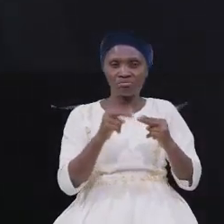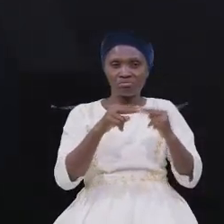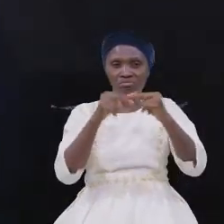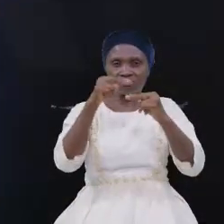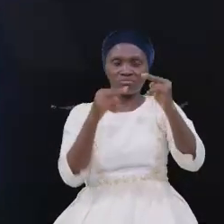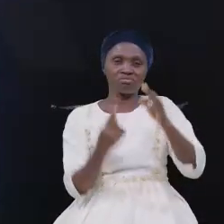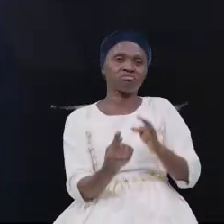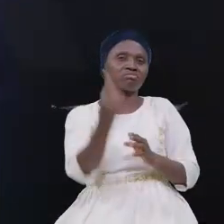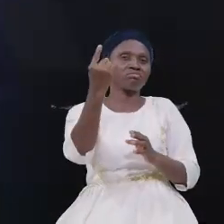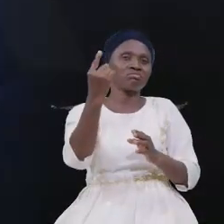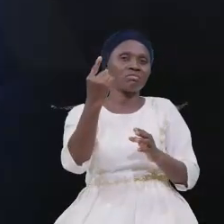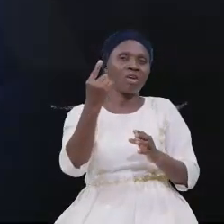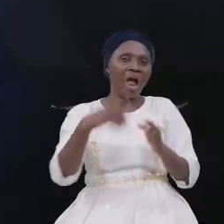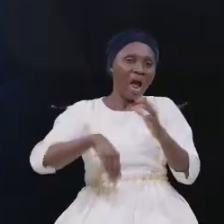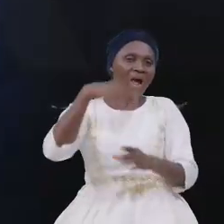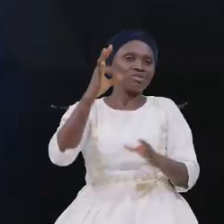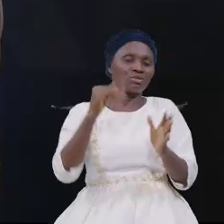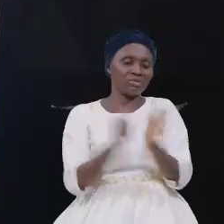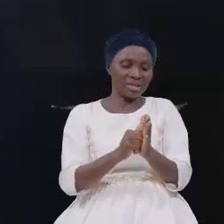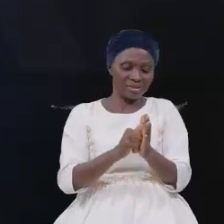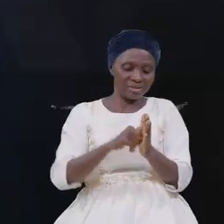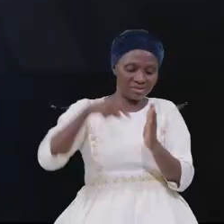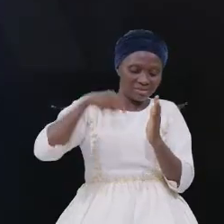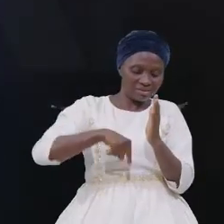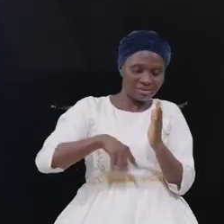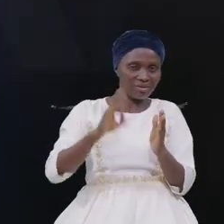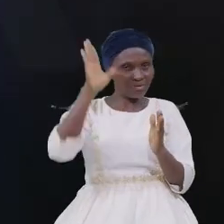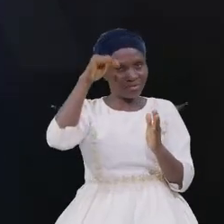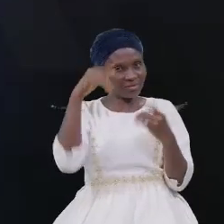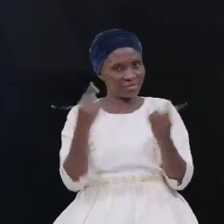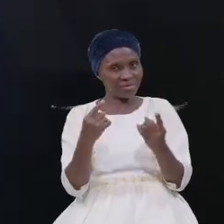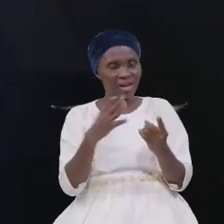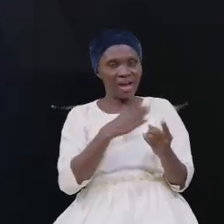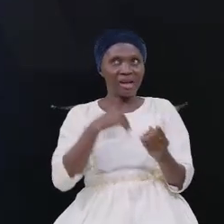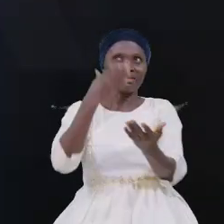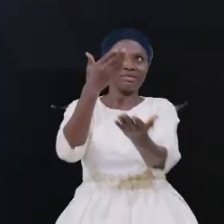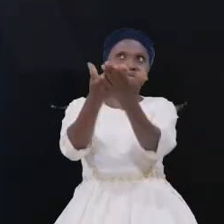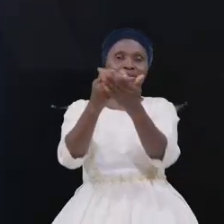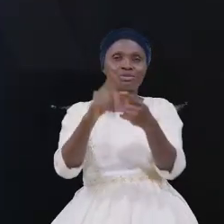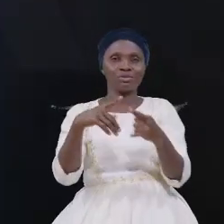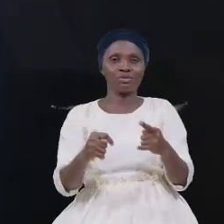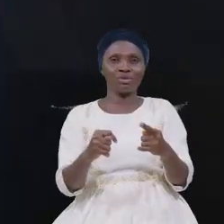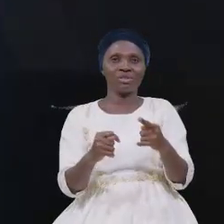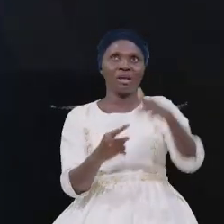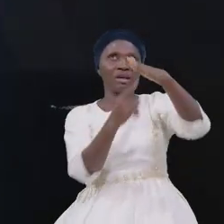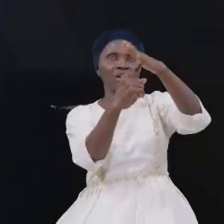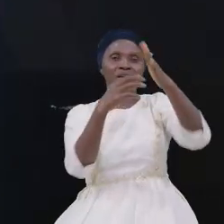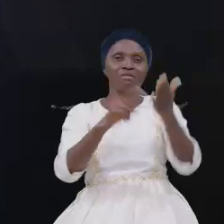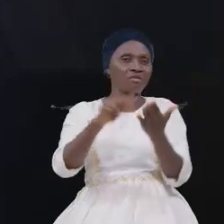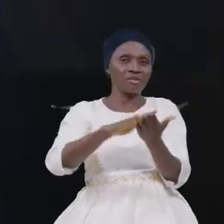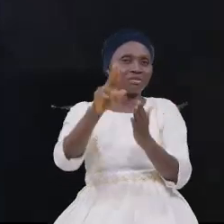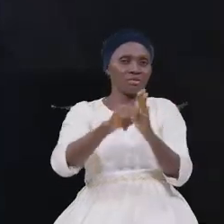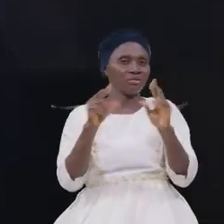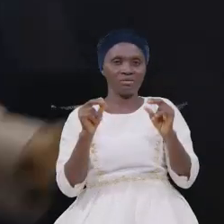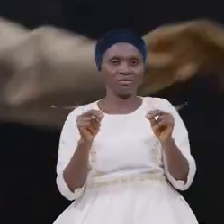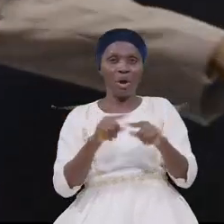that ditch of rebellion and get to the peak of righteousness. But now, grace,